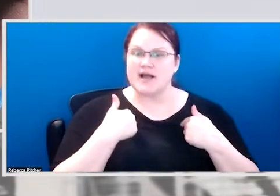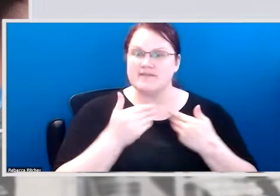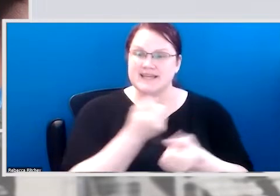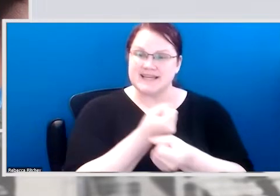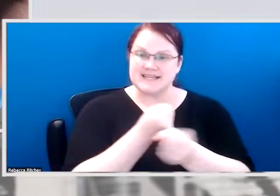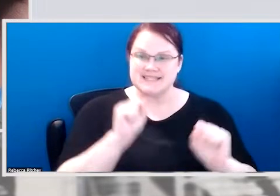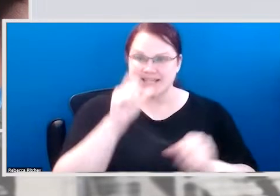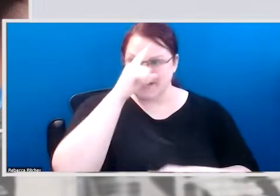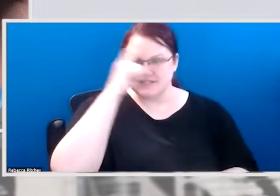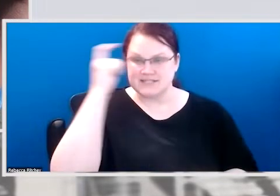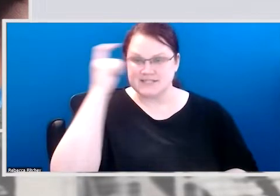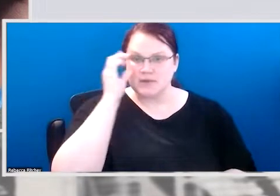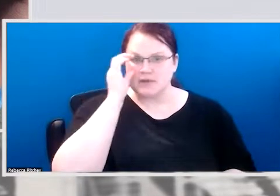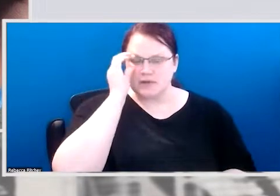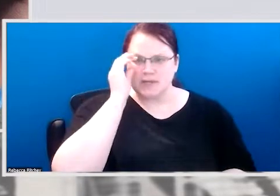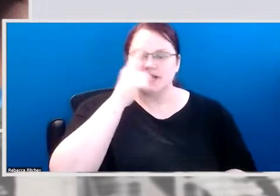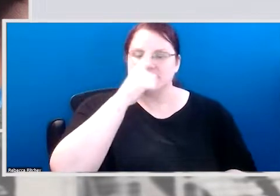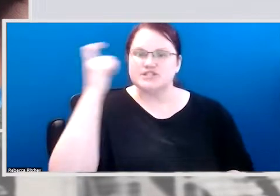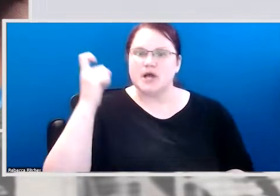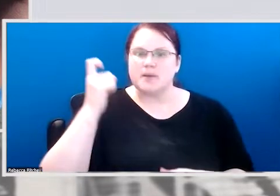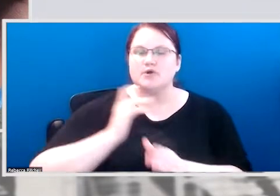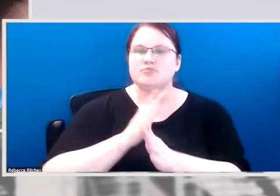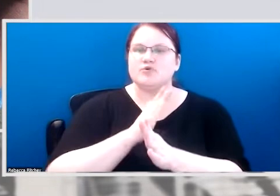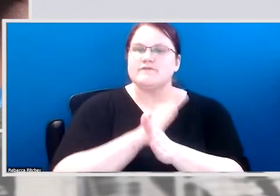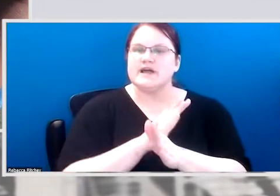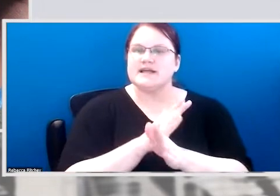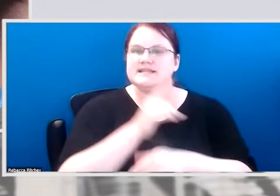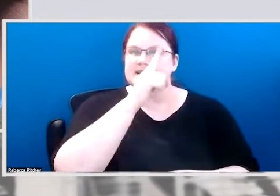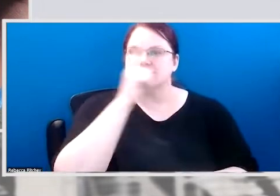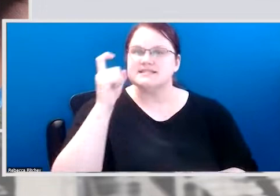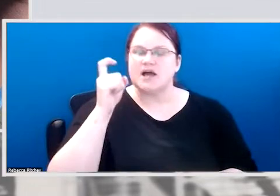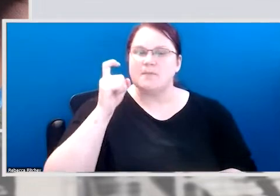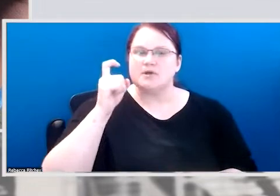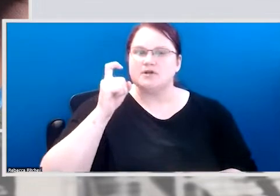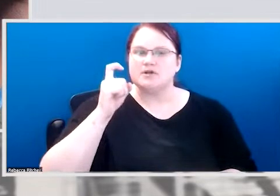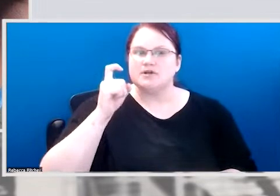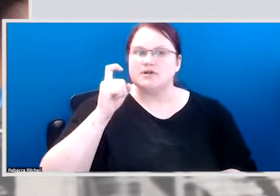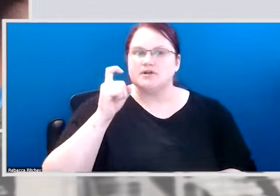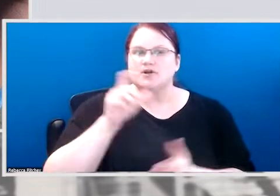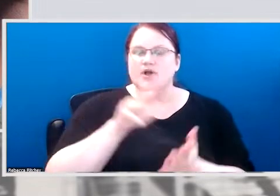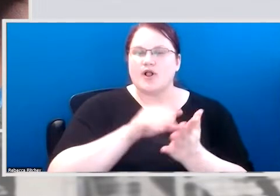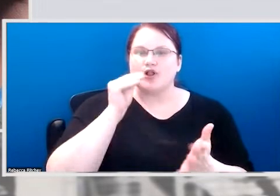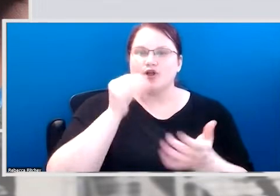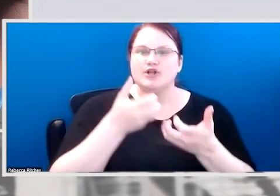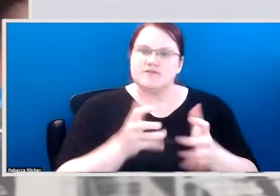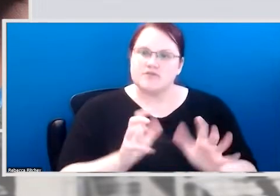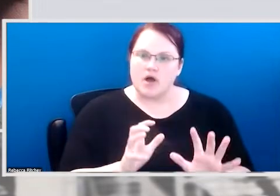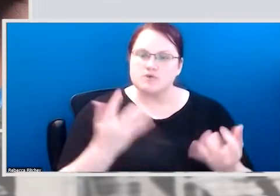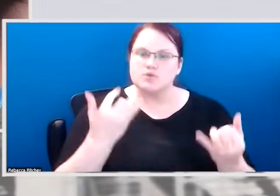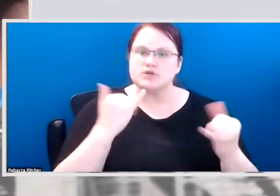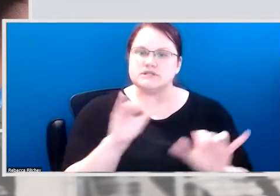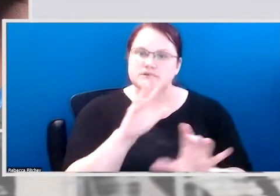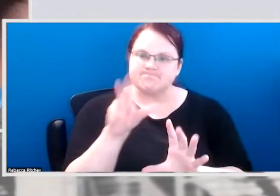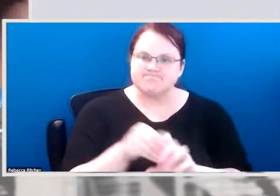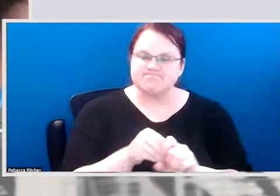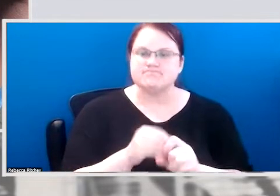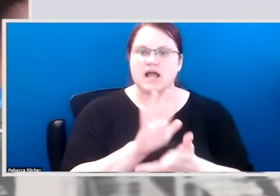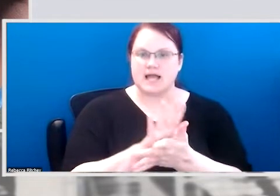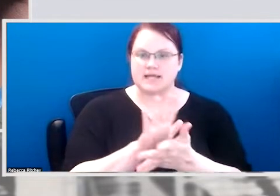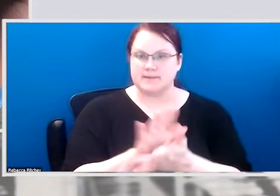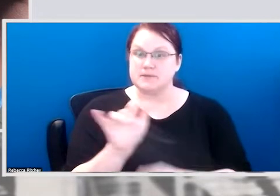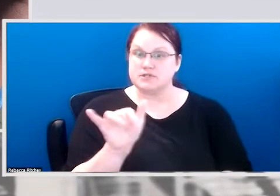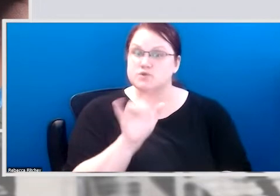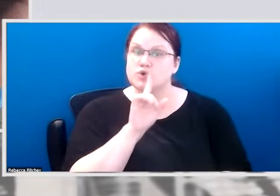also a summer that is preventing summer slide, summer learning loss, that we're still engaging in academics. It's